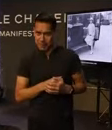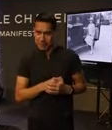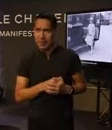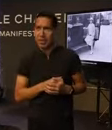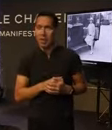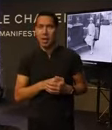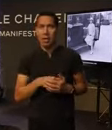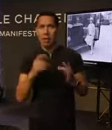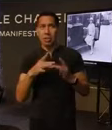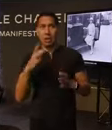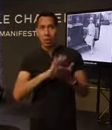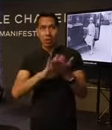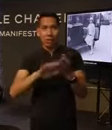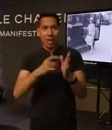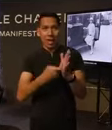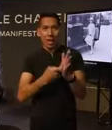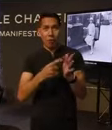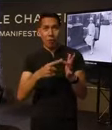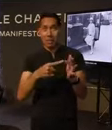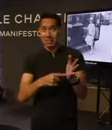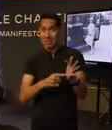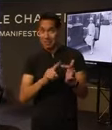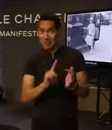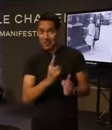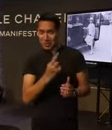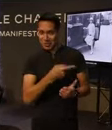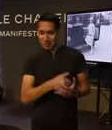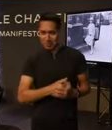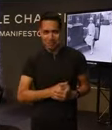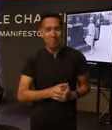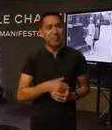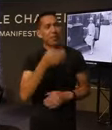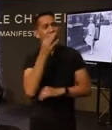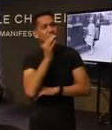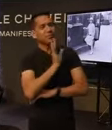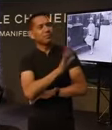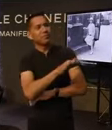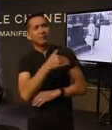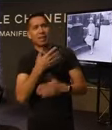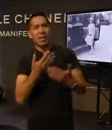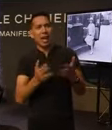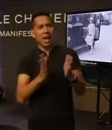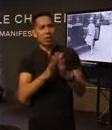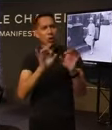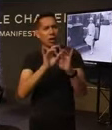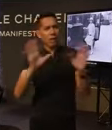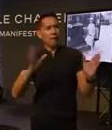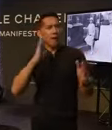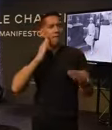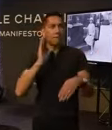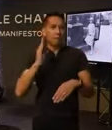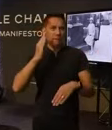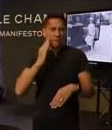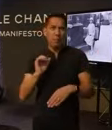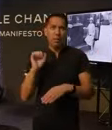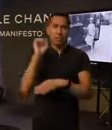I might start with you, Harriette. What and how would you define feminist design?